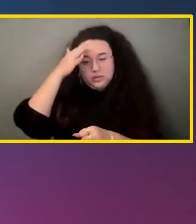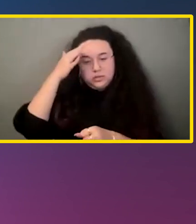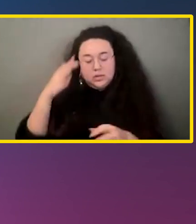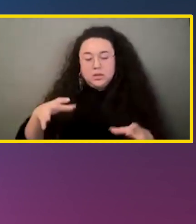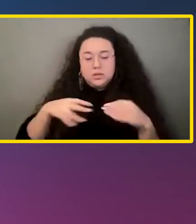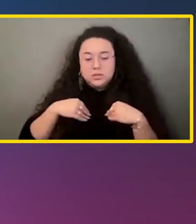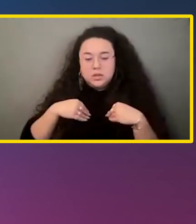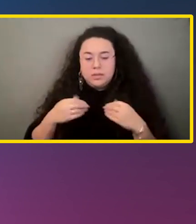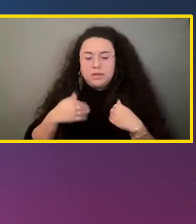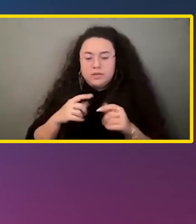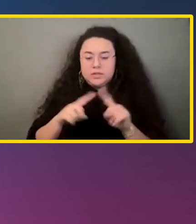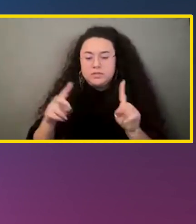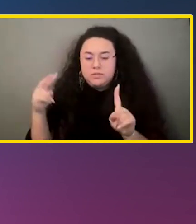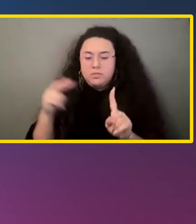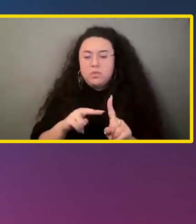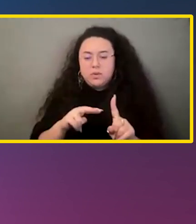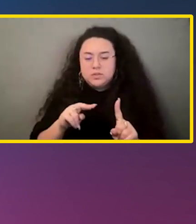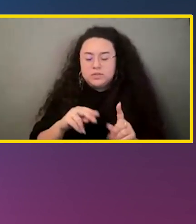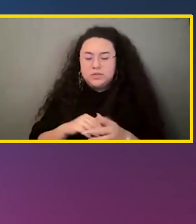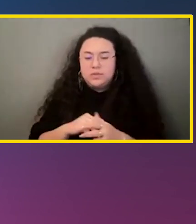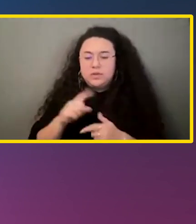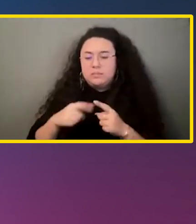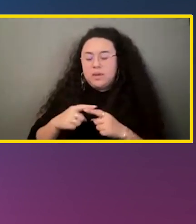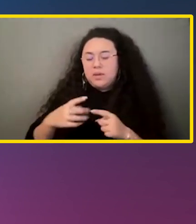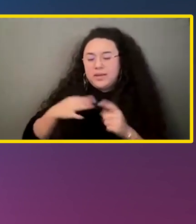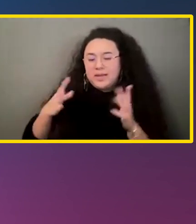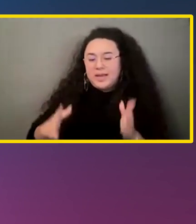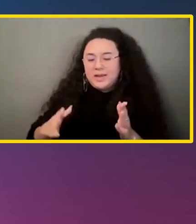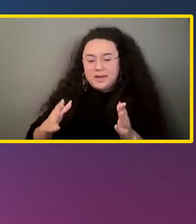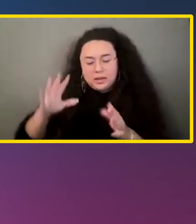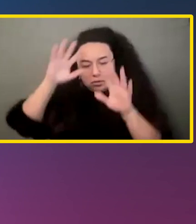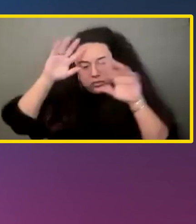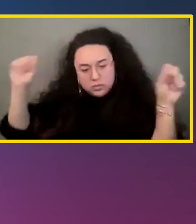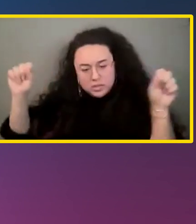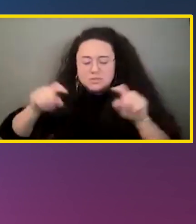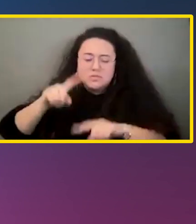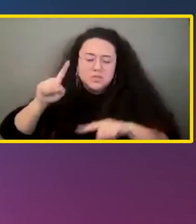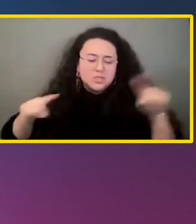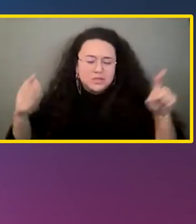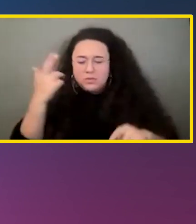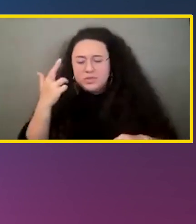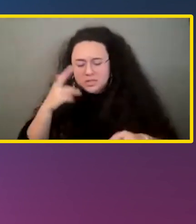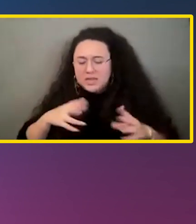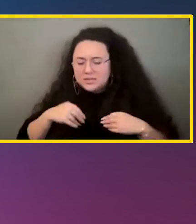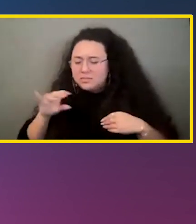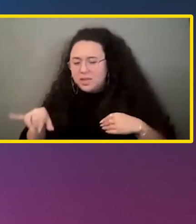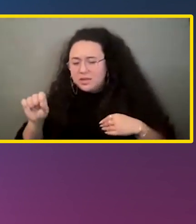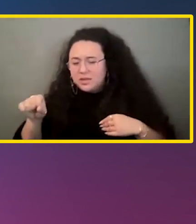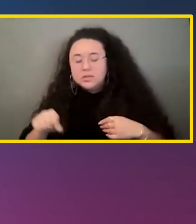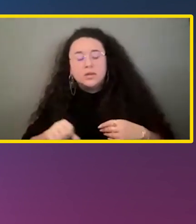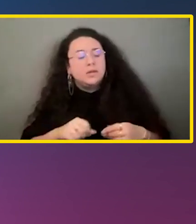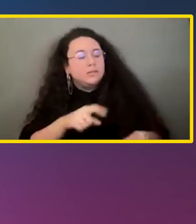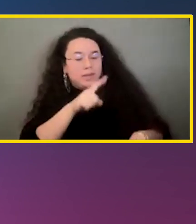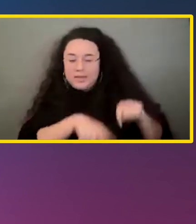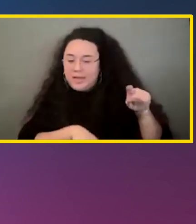accept like having different points of view about a candidate for a variety of reasons. What I could not accept is this disconnect